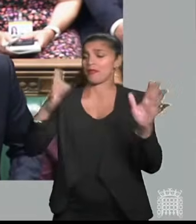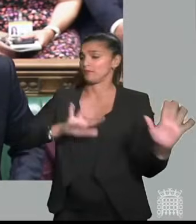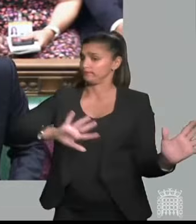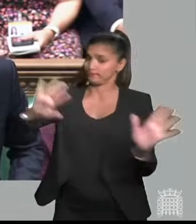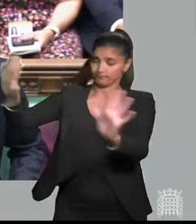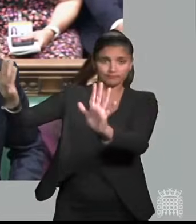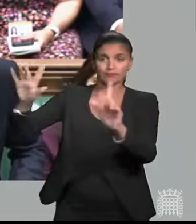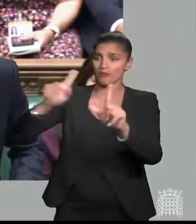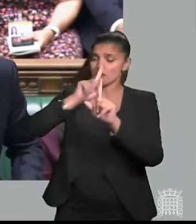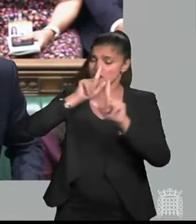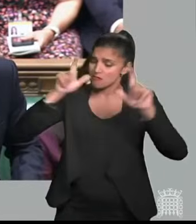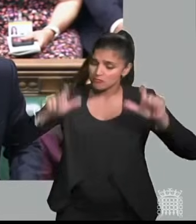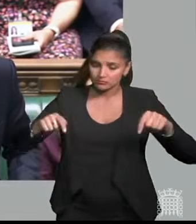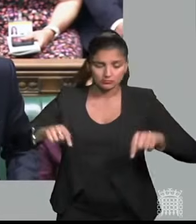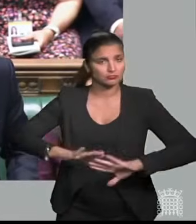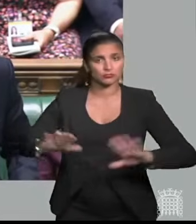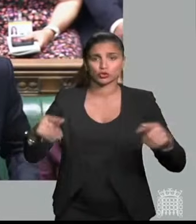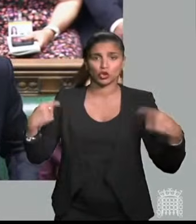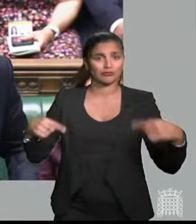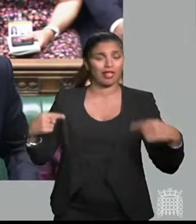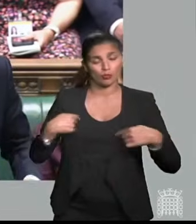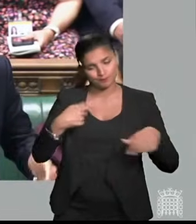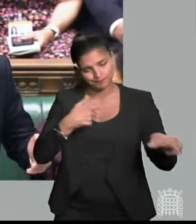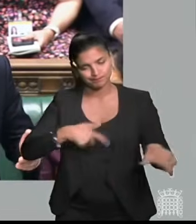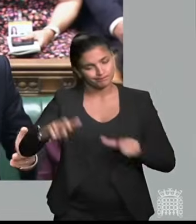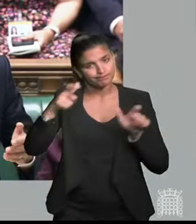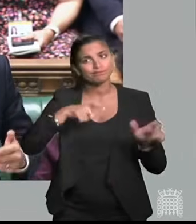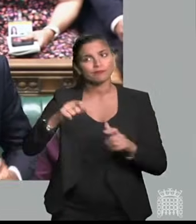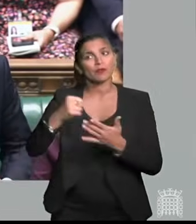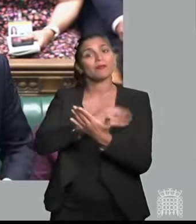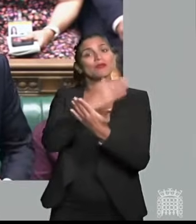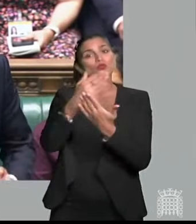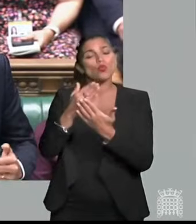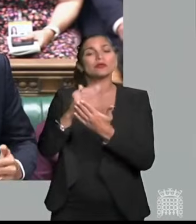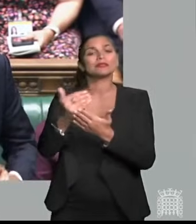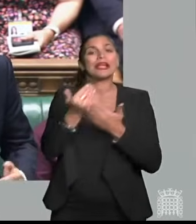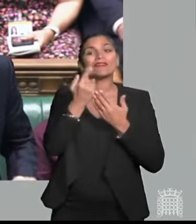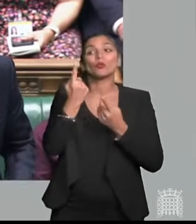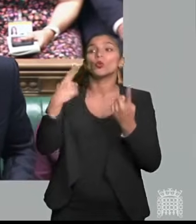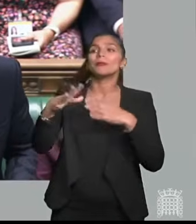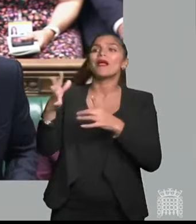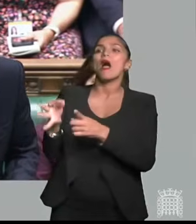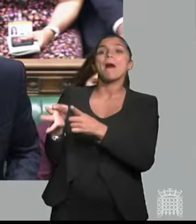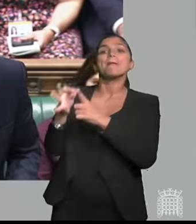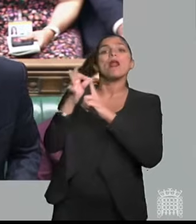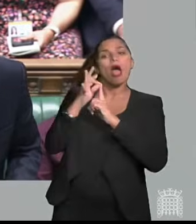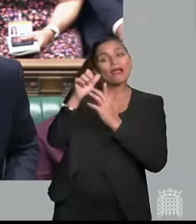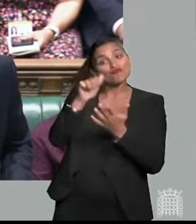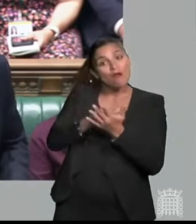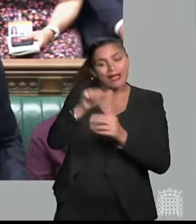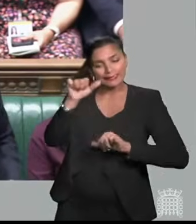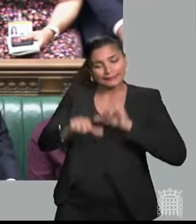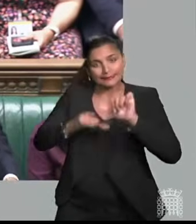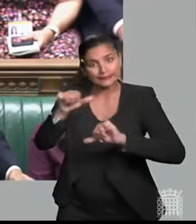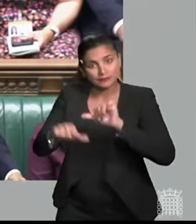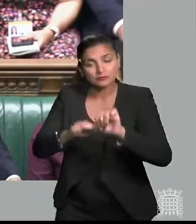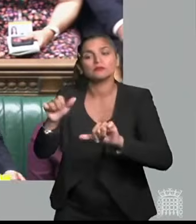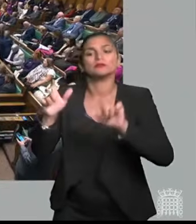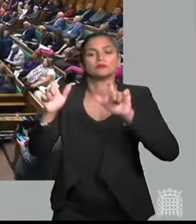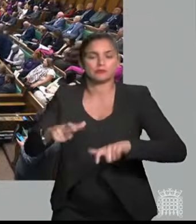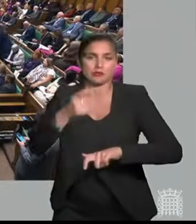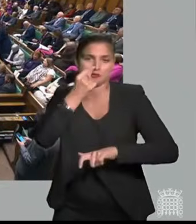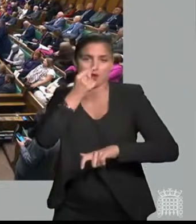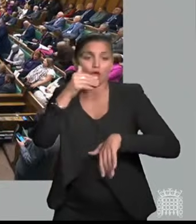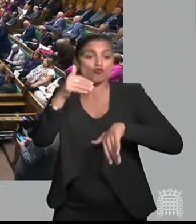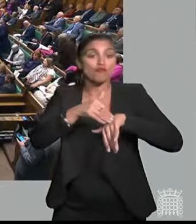use every avenue at our disposal to ensure that it is only this country and this government who decides who come here and not criminal